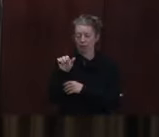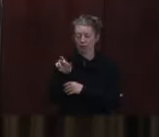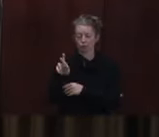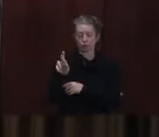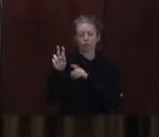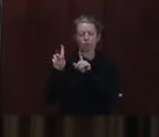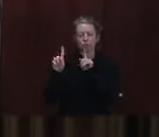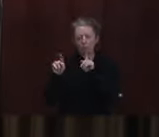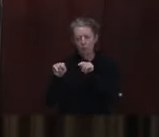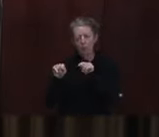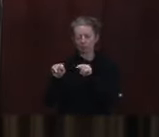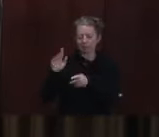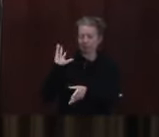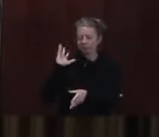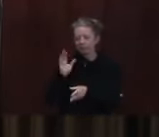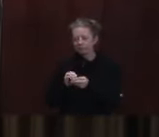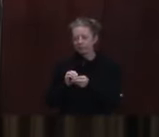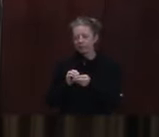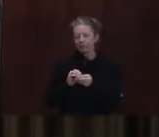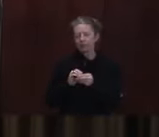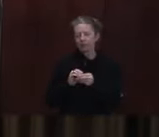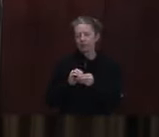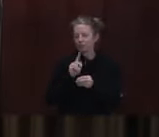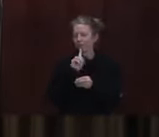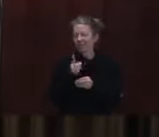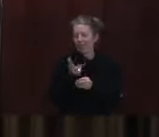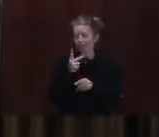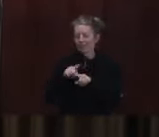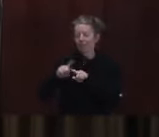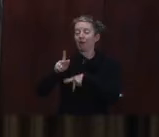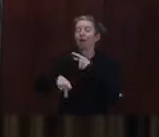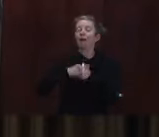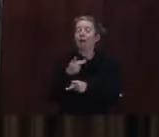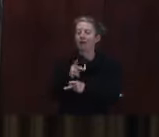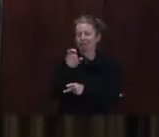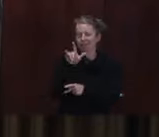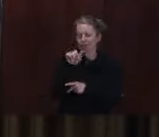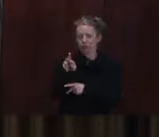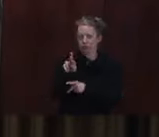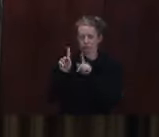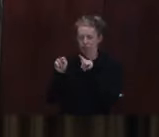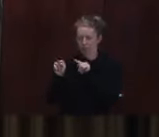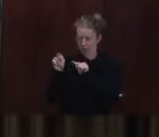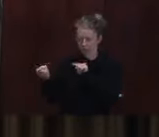aggregate report. So you have 3 different types of cluster reports or outbreak reports that the state does as